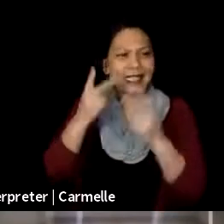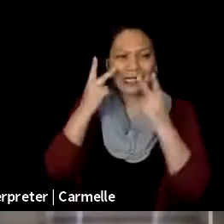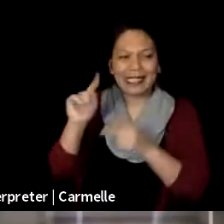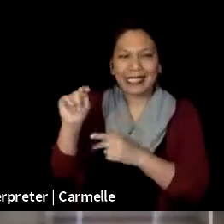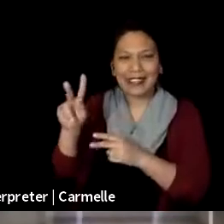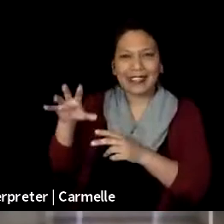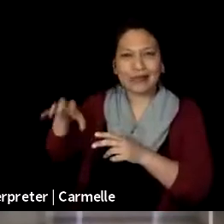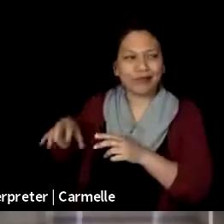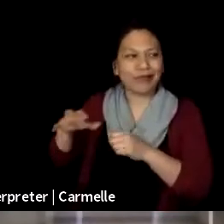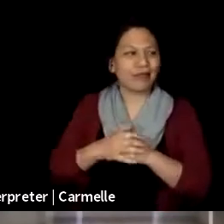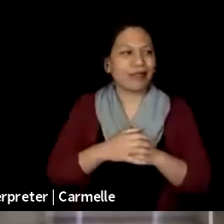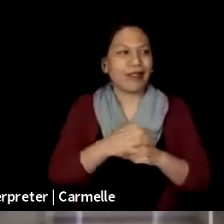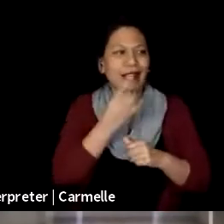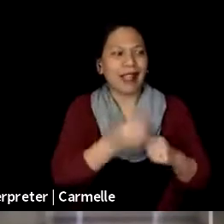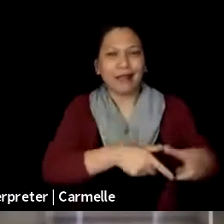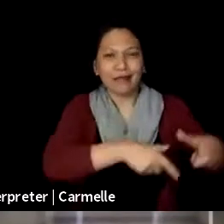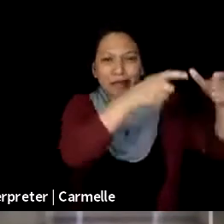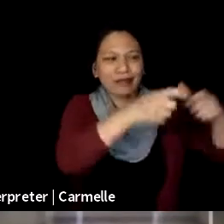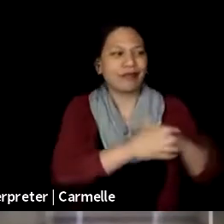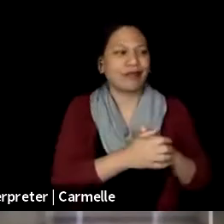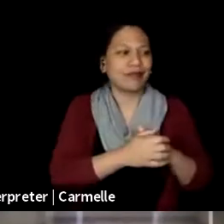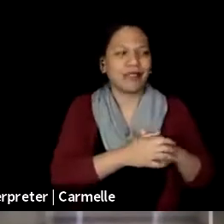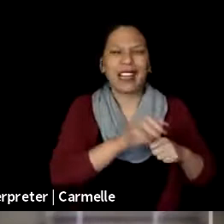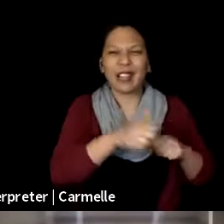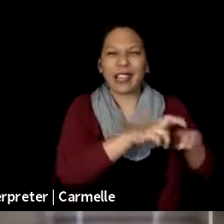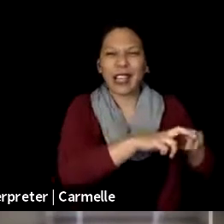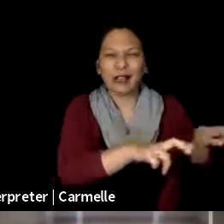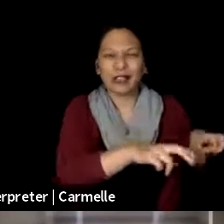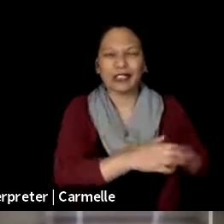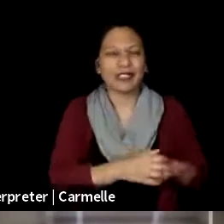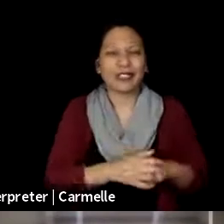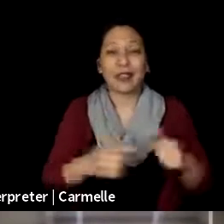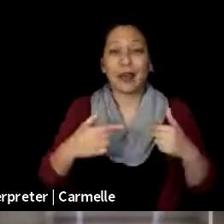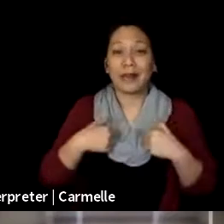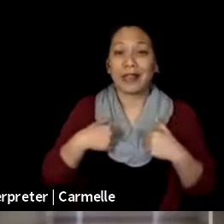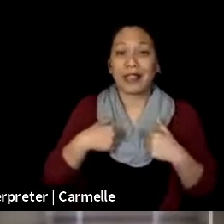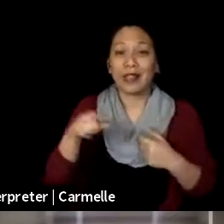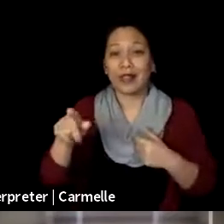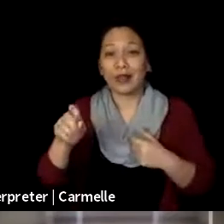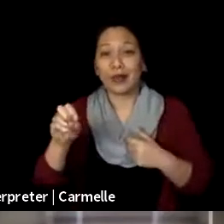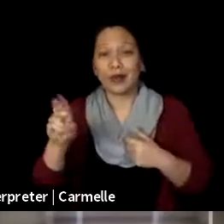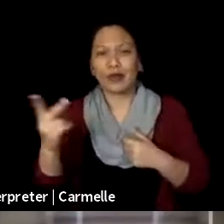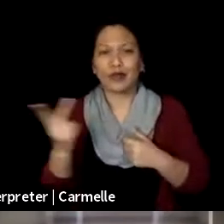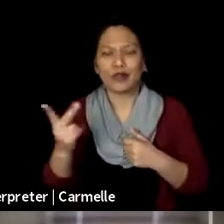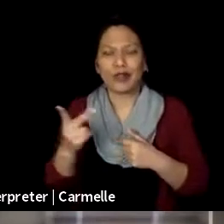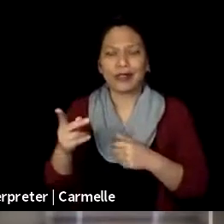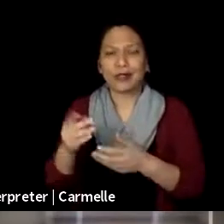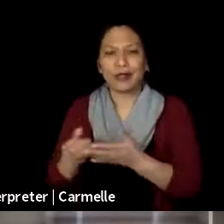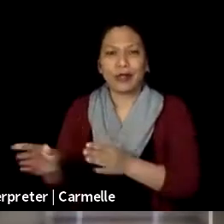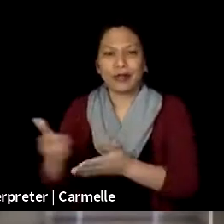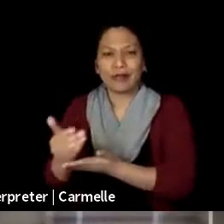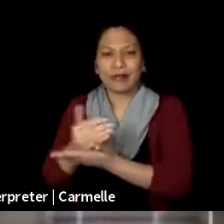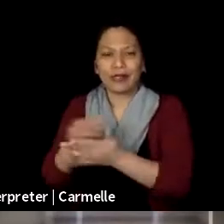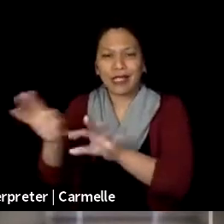the lamp, and you can see part of my couch as well. Ku and I are the co-curators of Unscripted, Cultivating Languages of Access